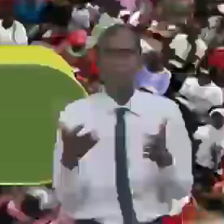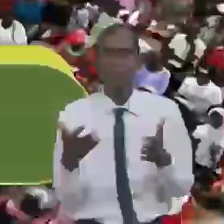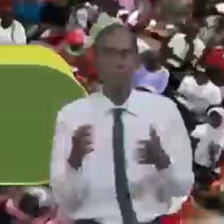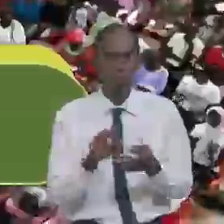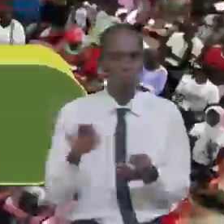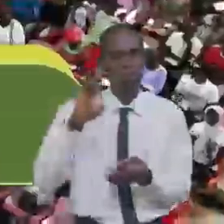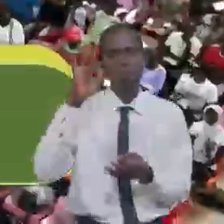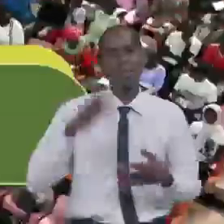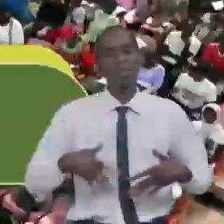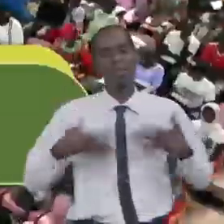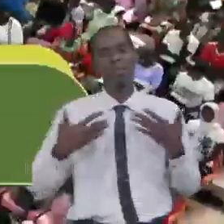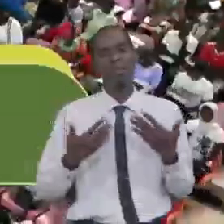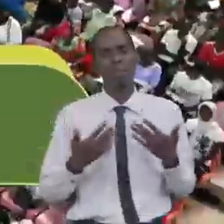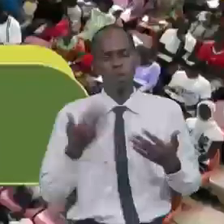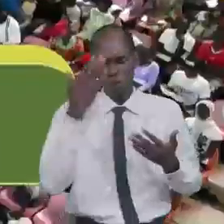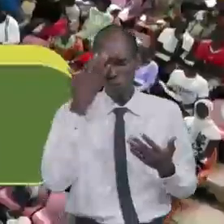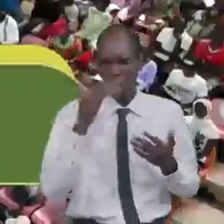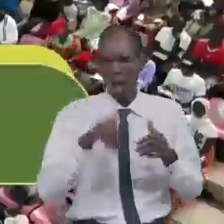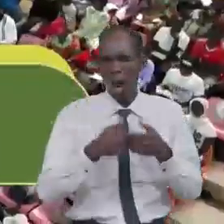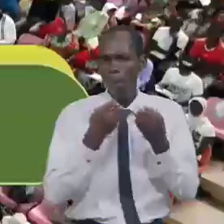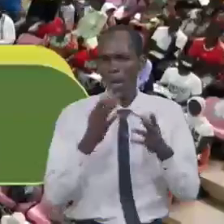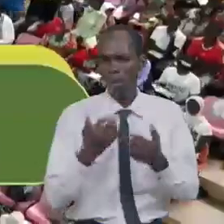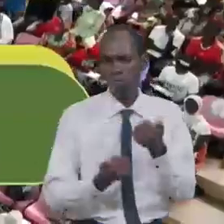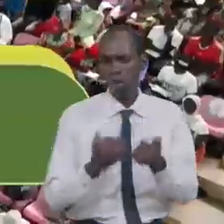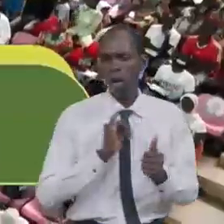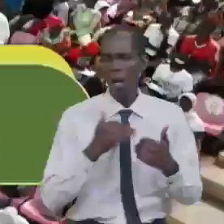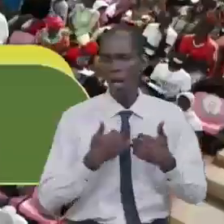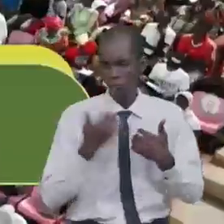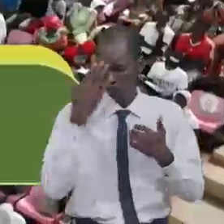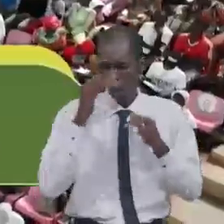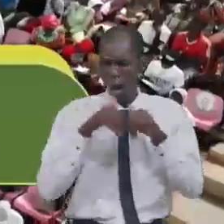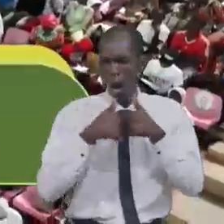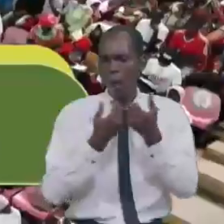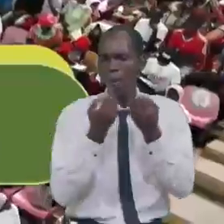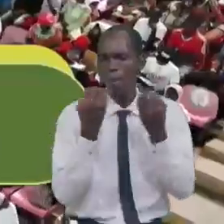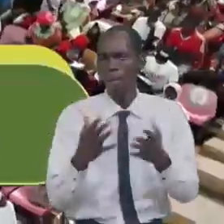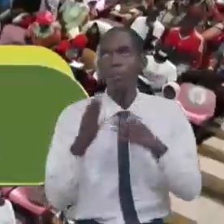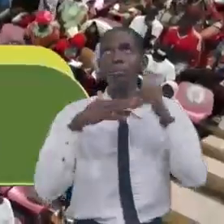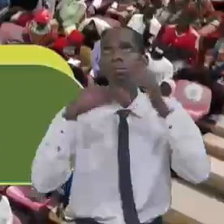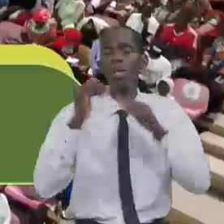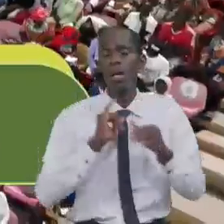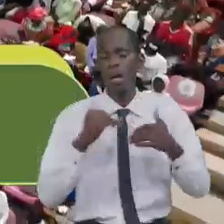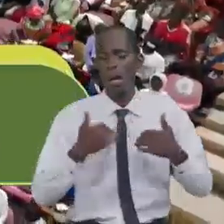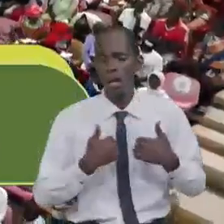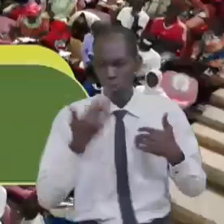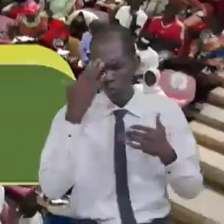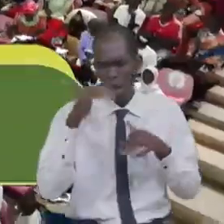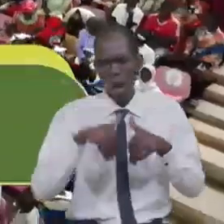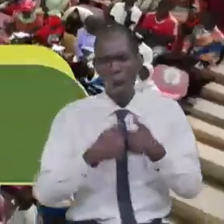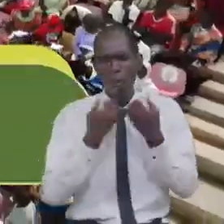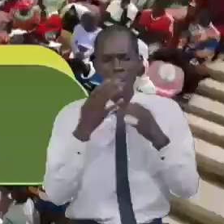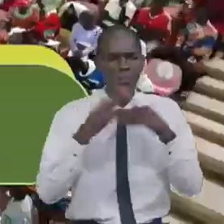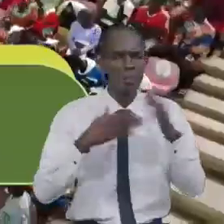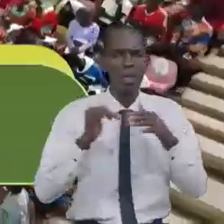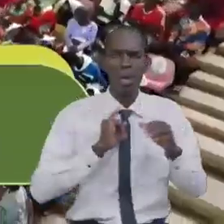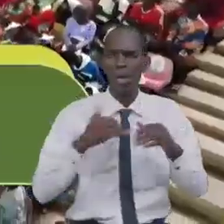You know how many cars I have, you know how many houses I have, and you know how many buildings I've raised up, you know how many degrees I